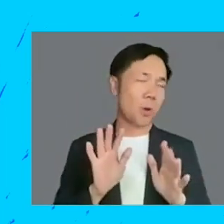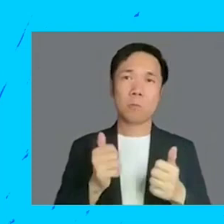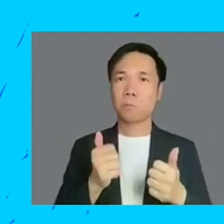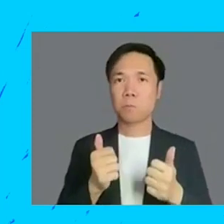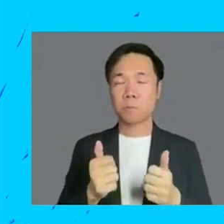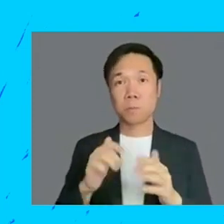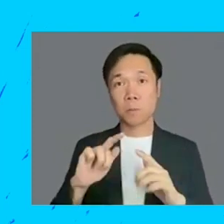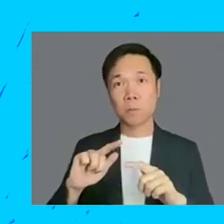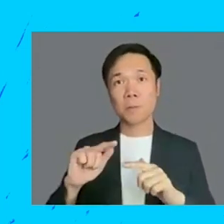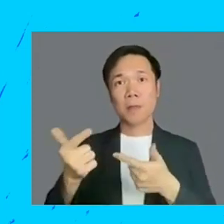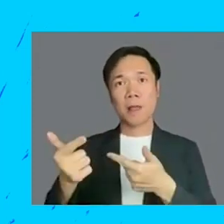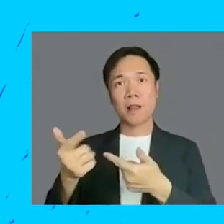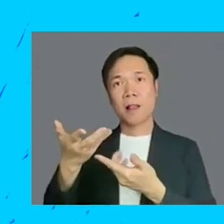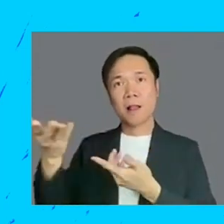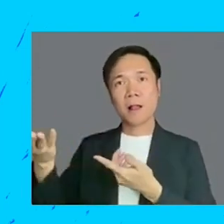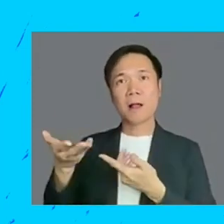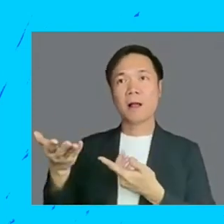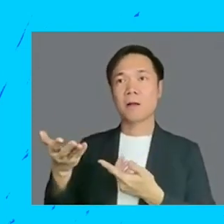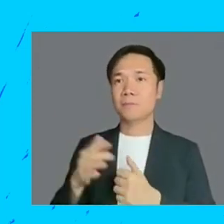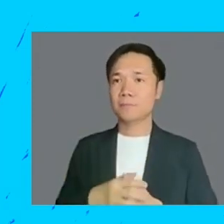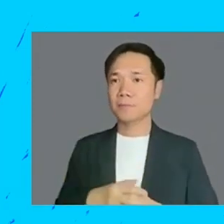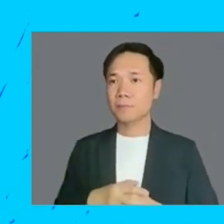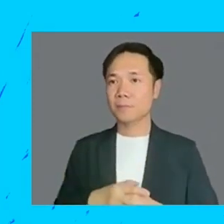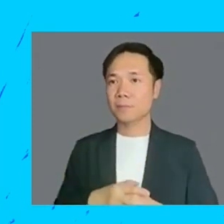my colleague, Ngosa.